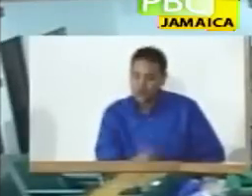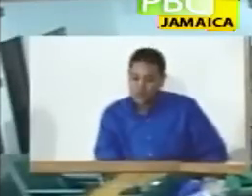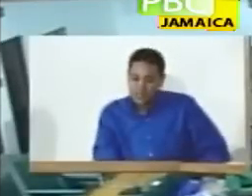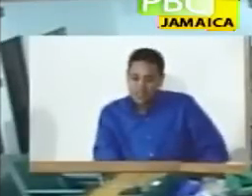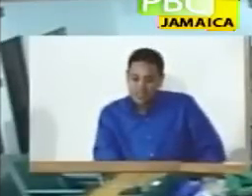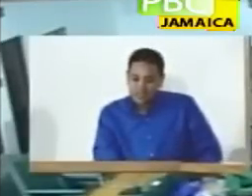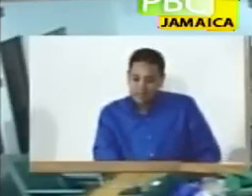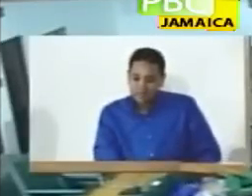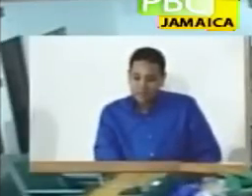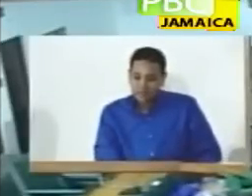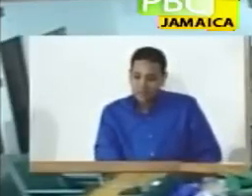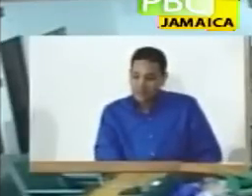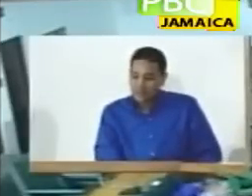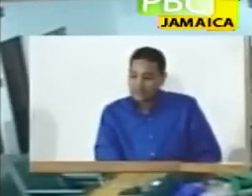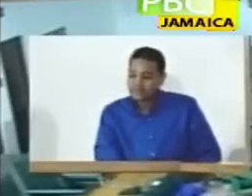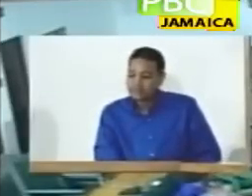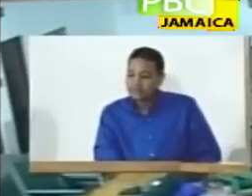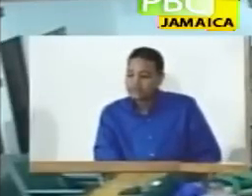Thank you. Minister?